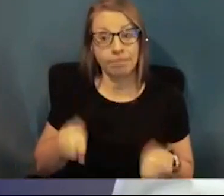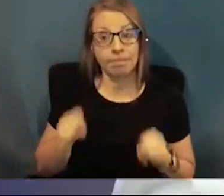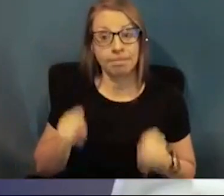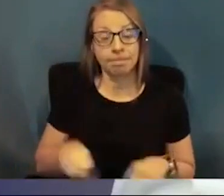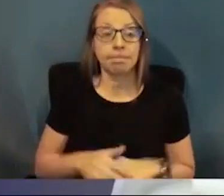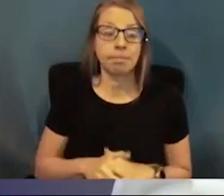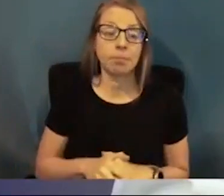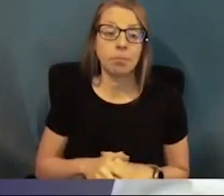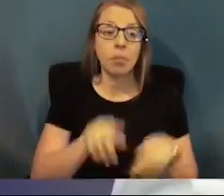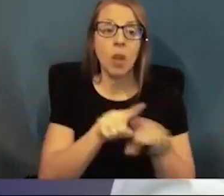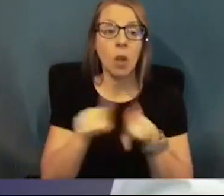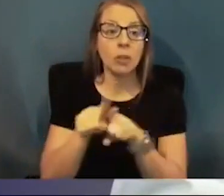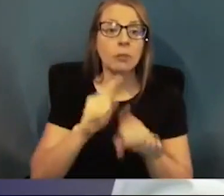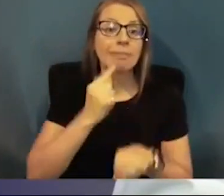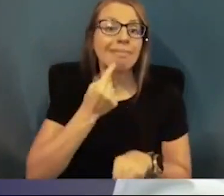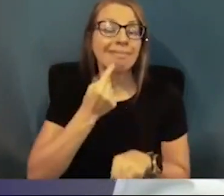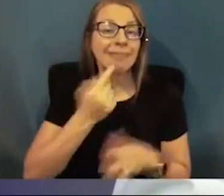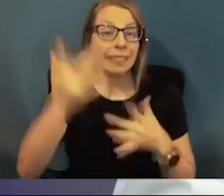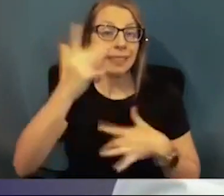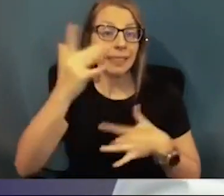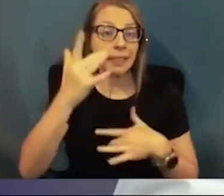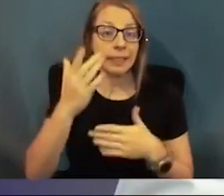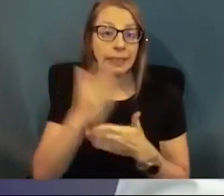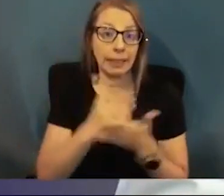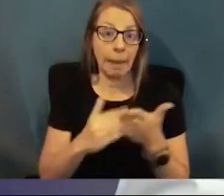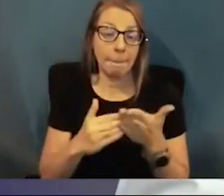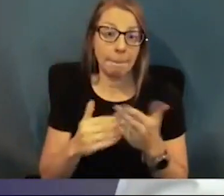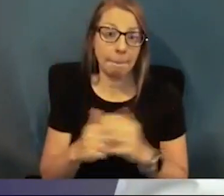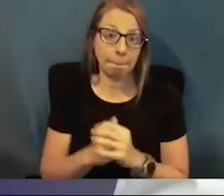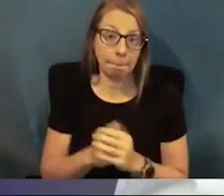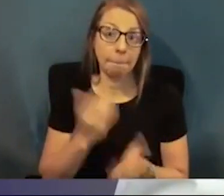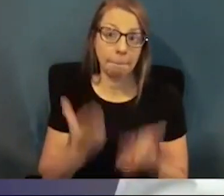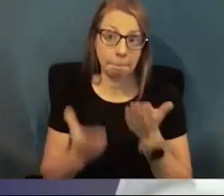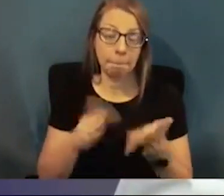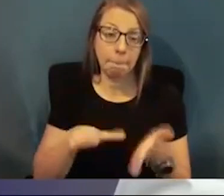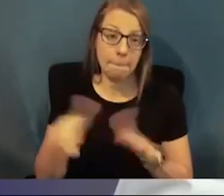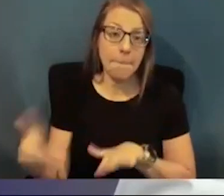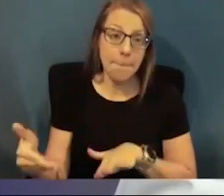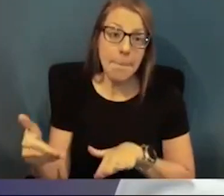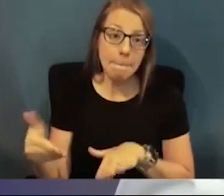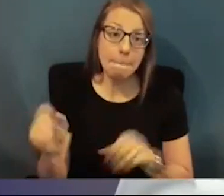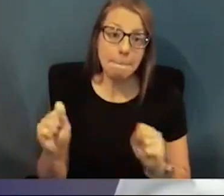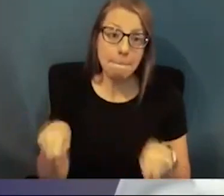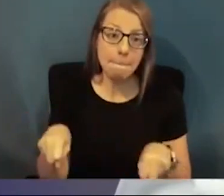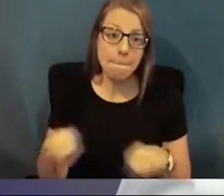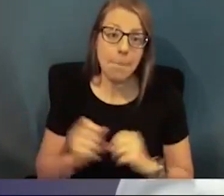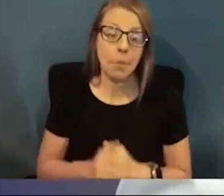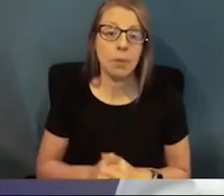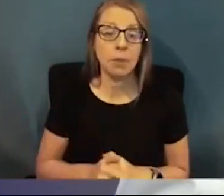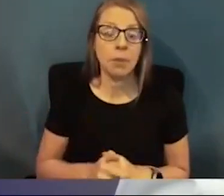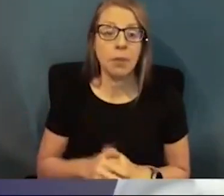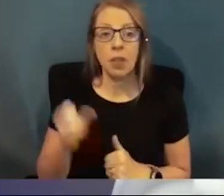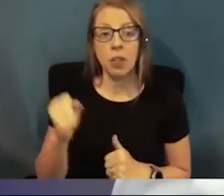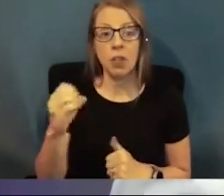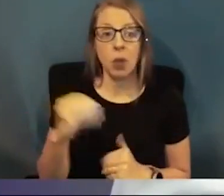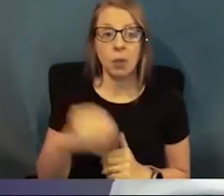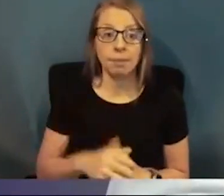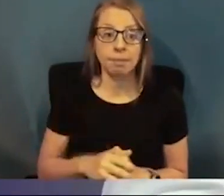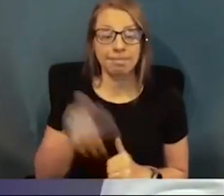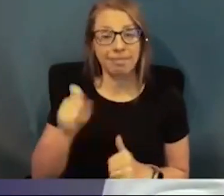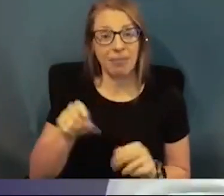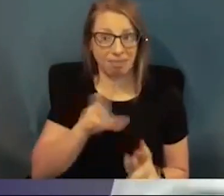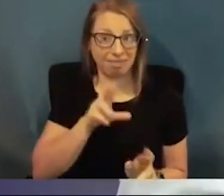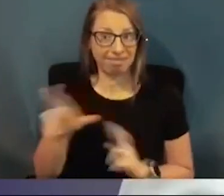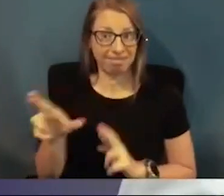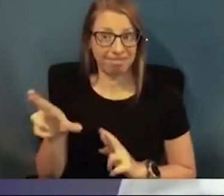it's a serious disease, some might even die. And I would, so you just had to be prepared to